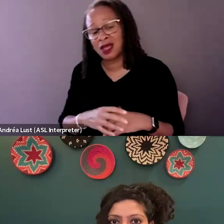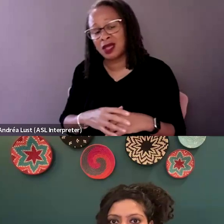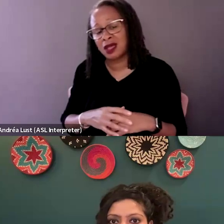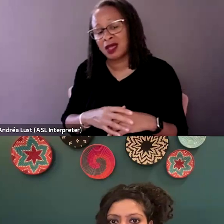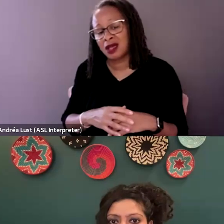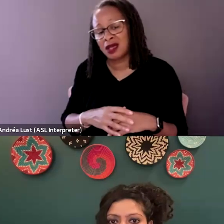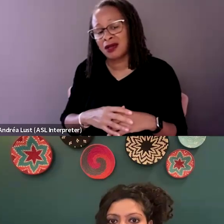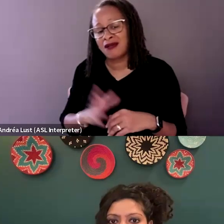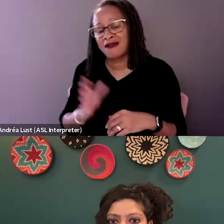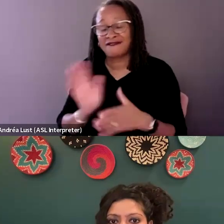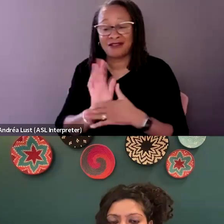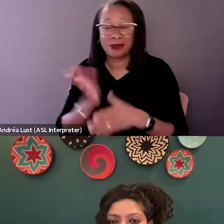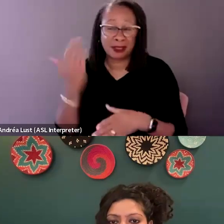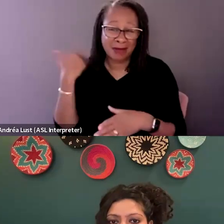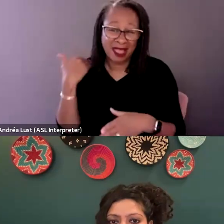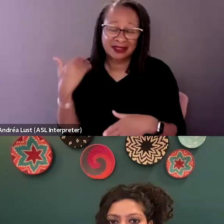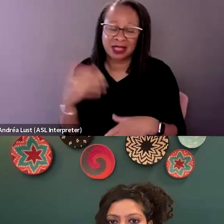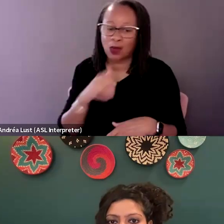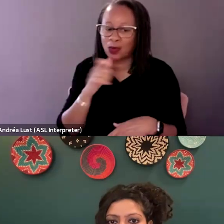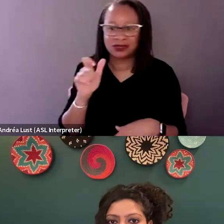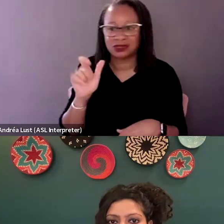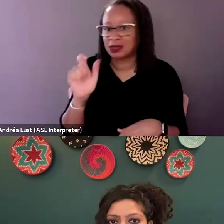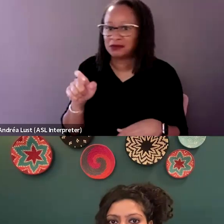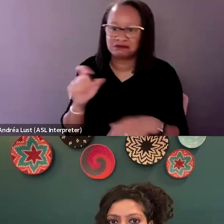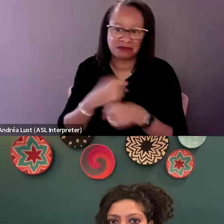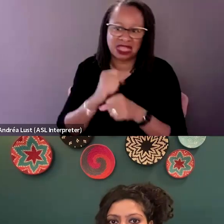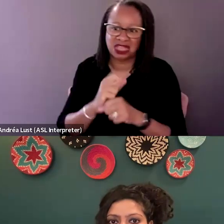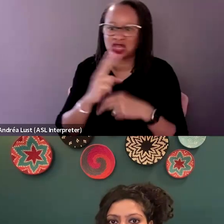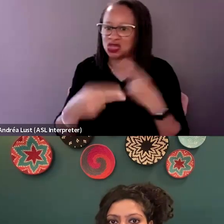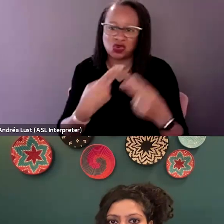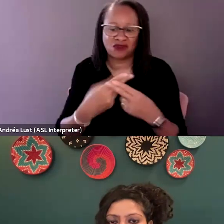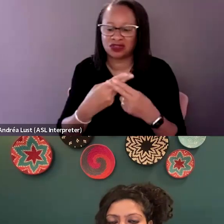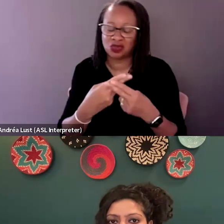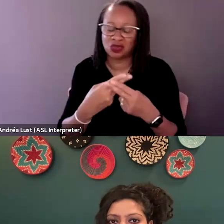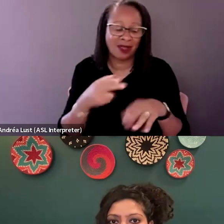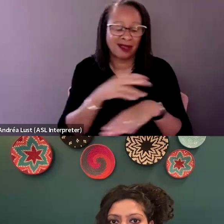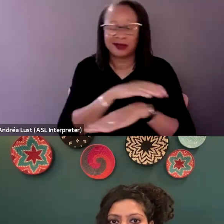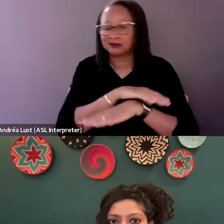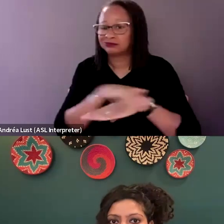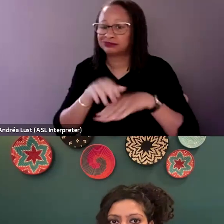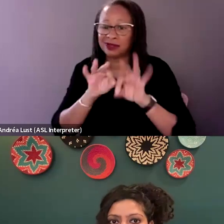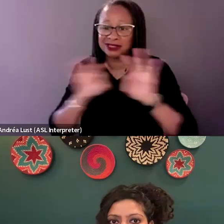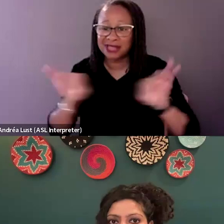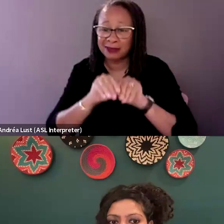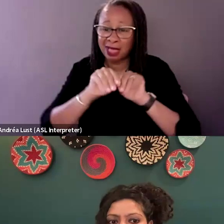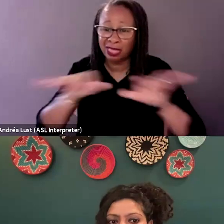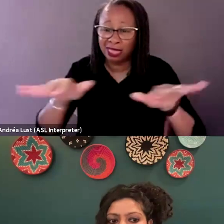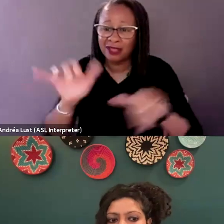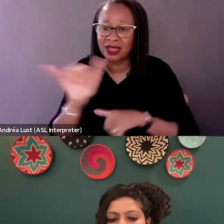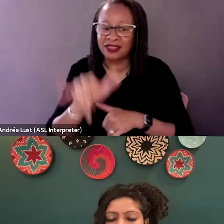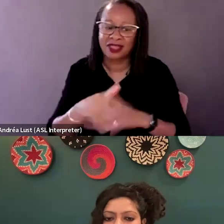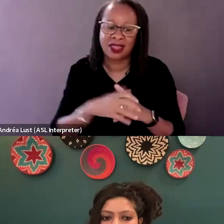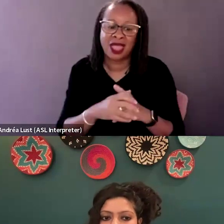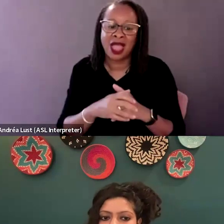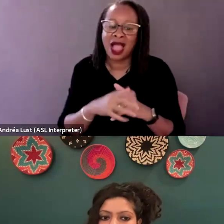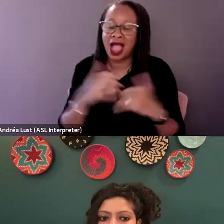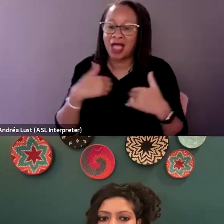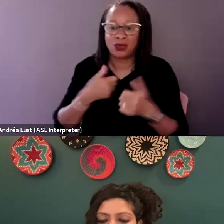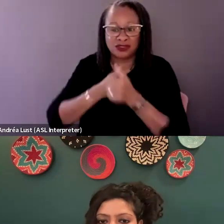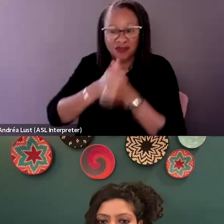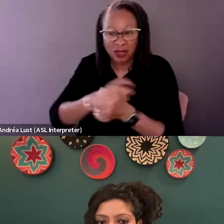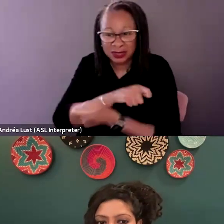where resonances are more global than, let's say, just Indian or just from the past. Yeah, But it's the yeah. second thing. I mean,